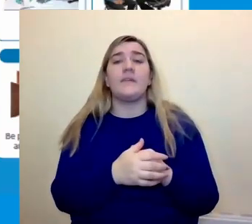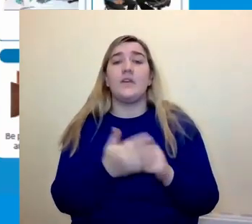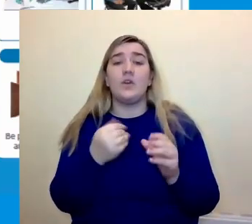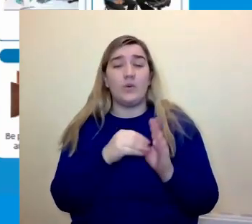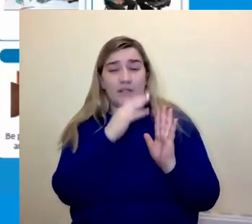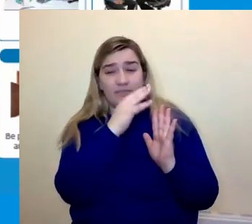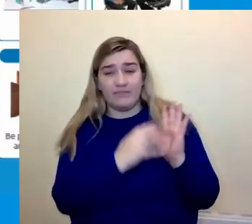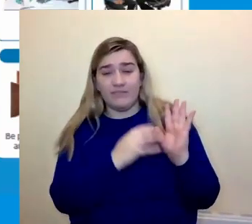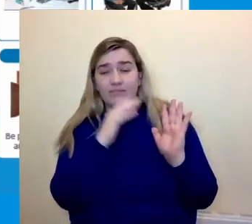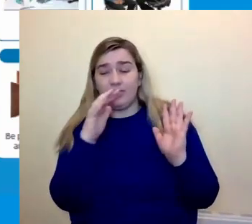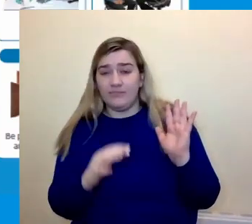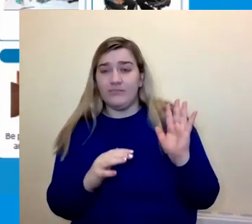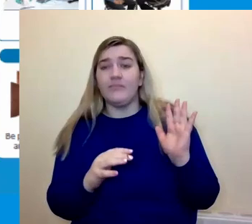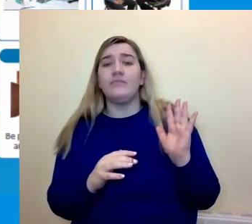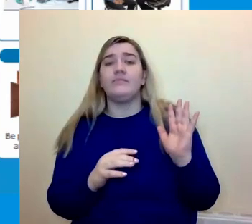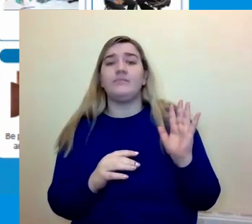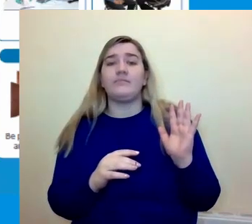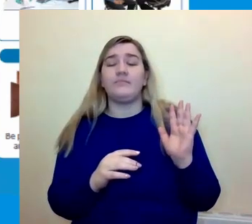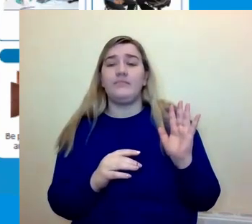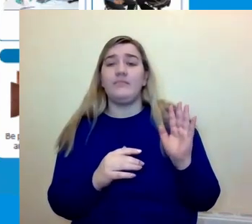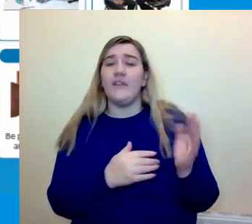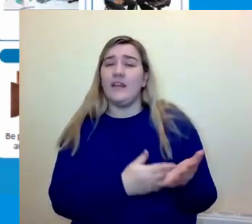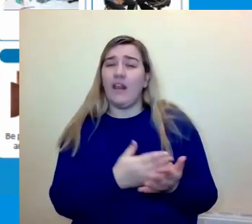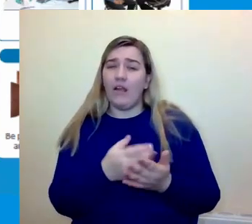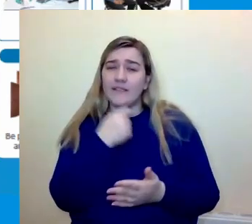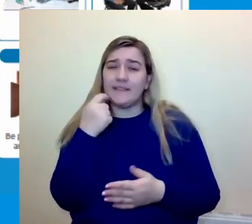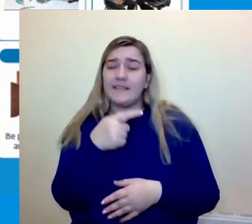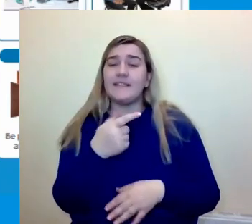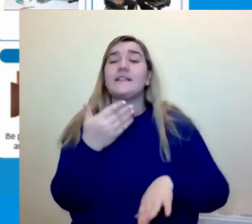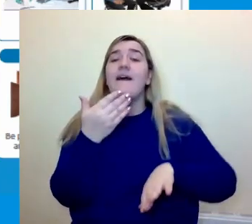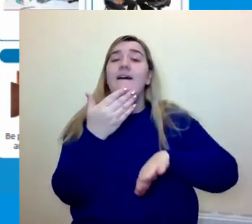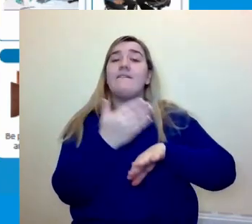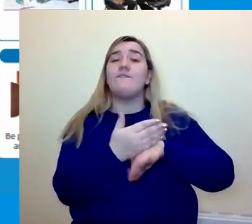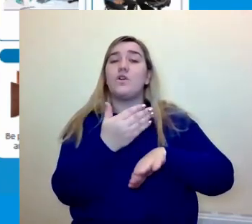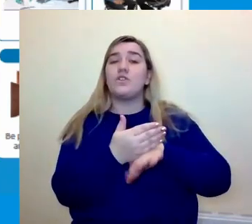there is what is called within the law the functional test. We didn't